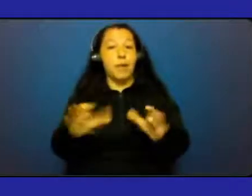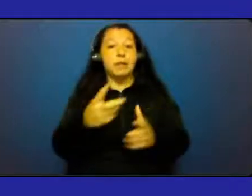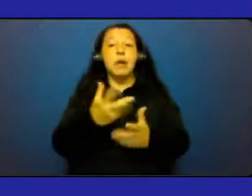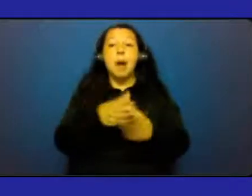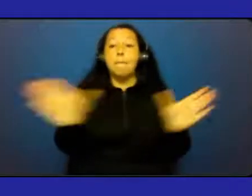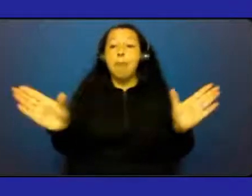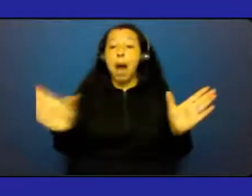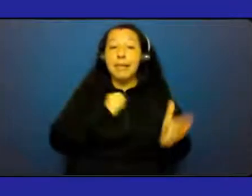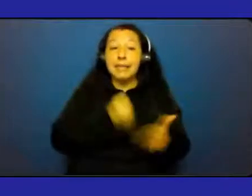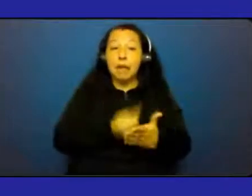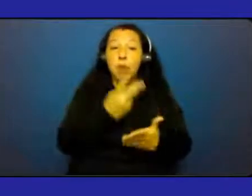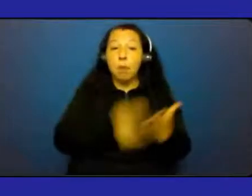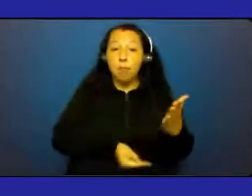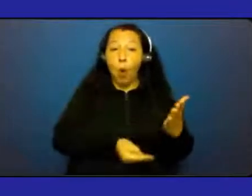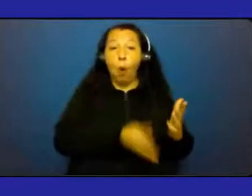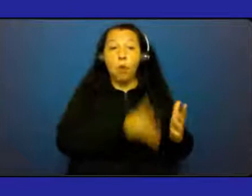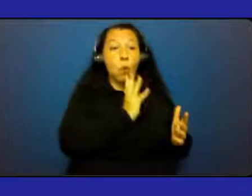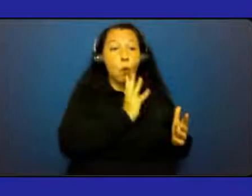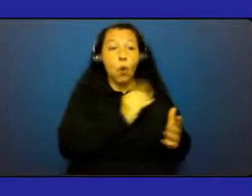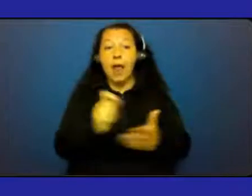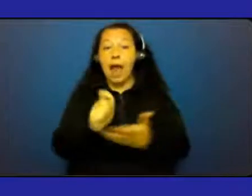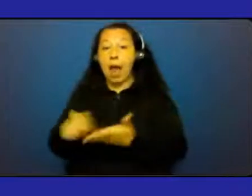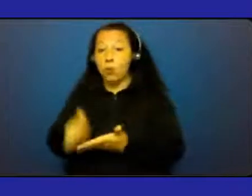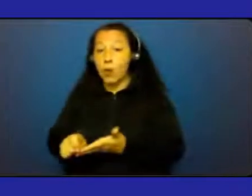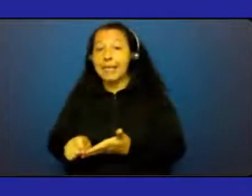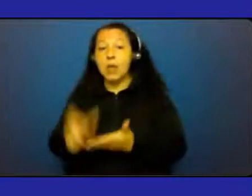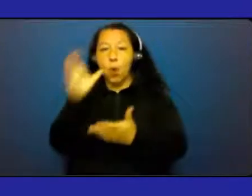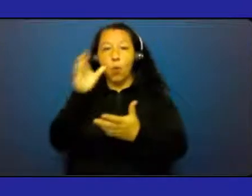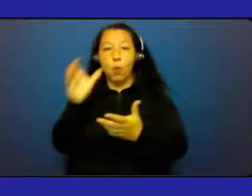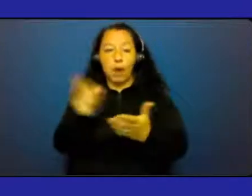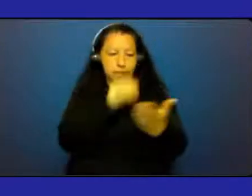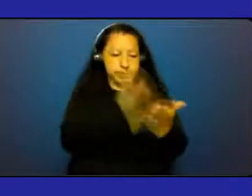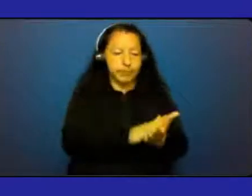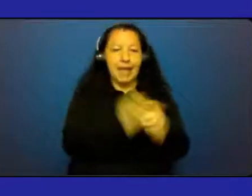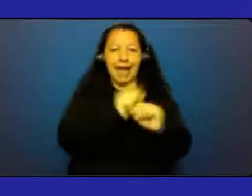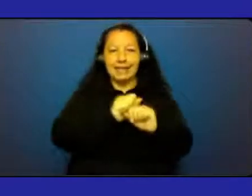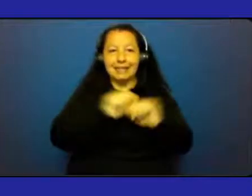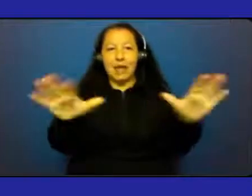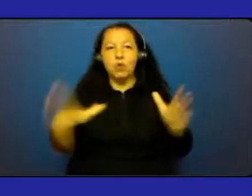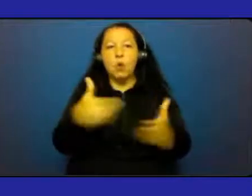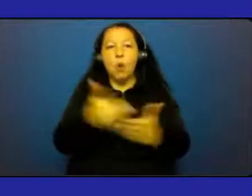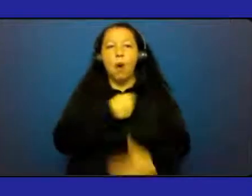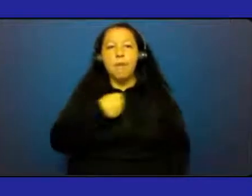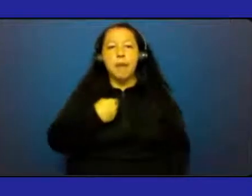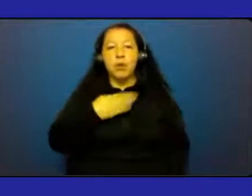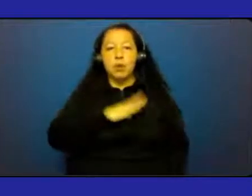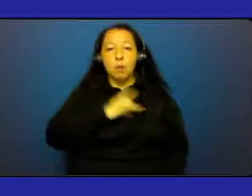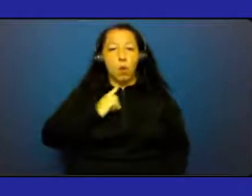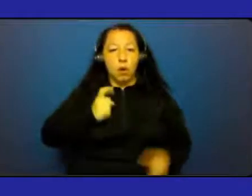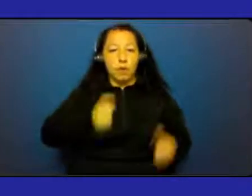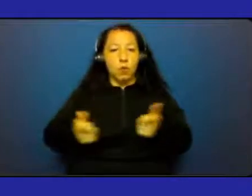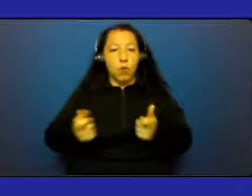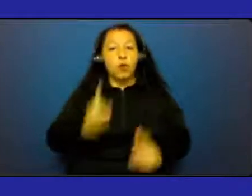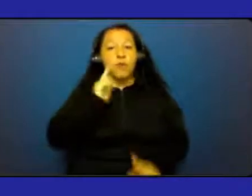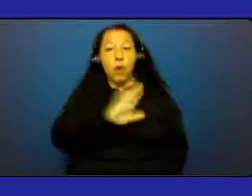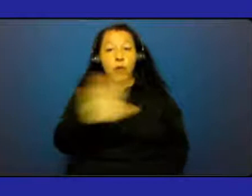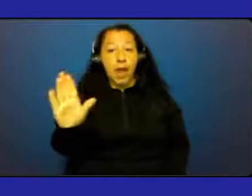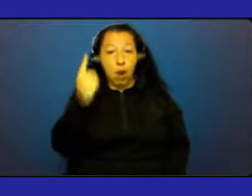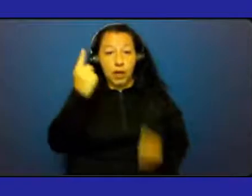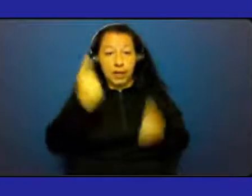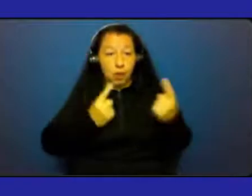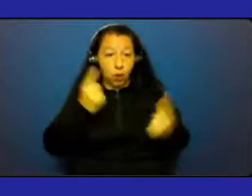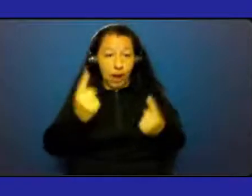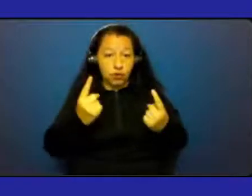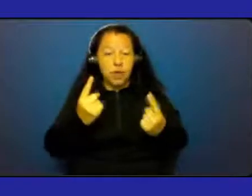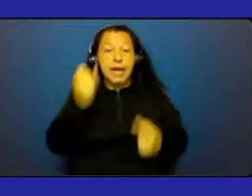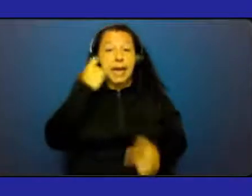will be transcribed and forwarded to all of the members of the Board of Directors for their consideration. If you're tuning in and decide that